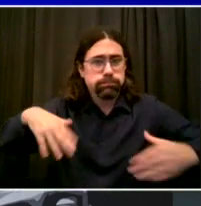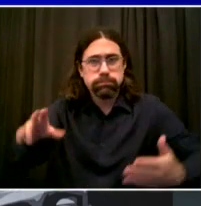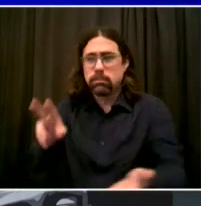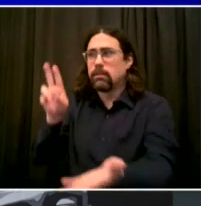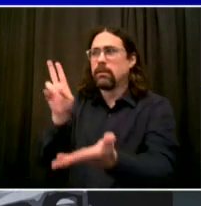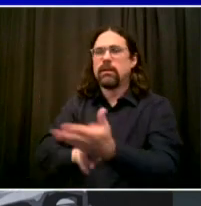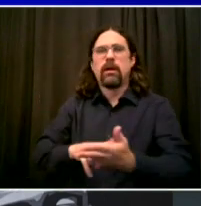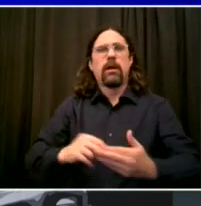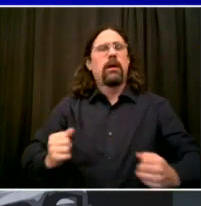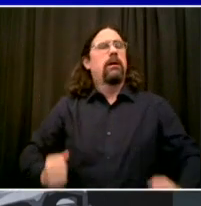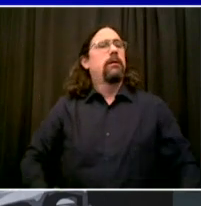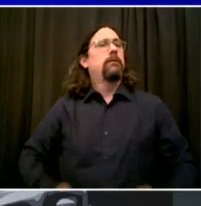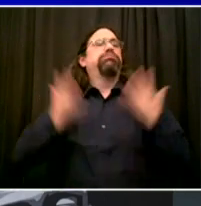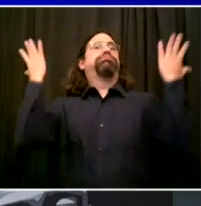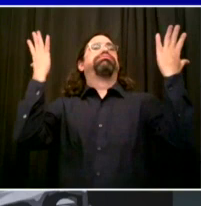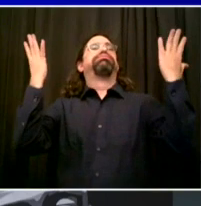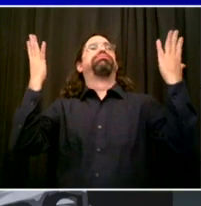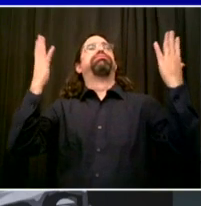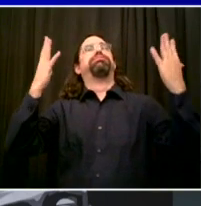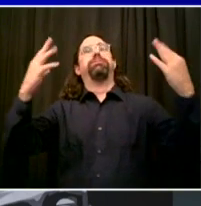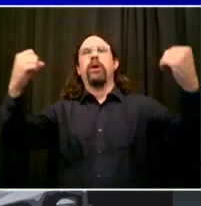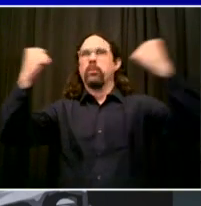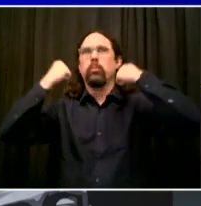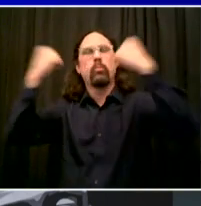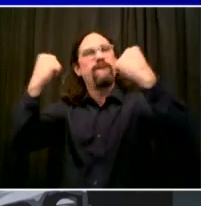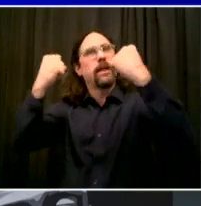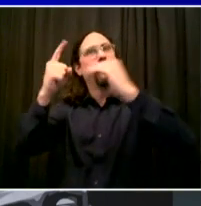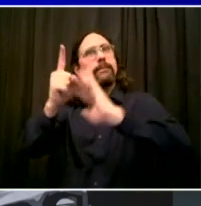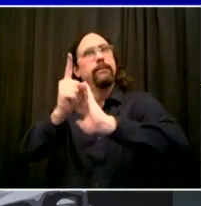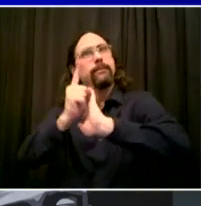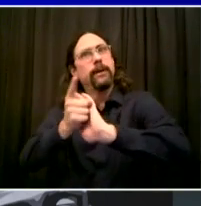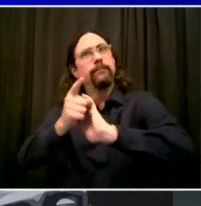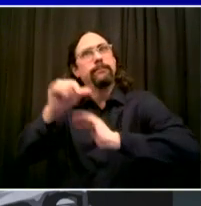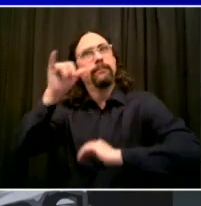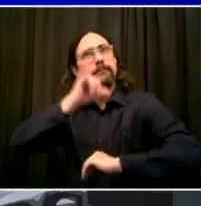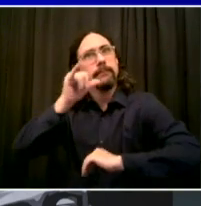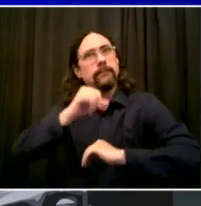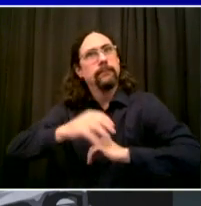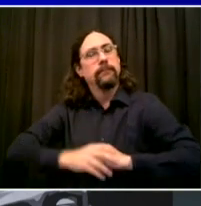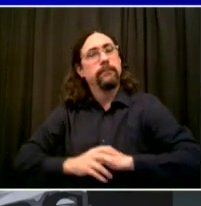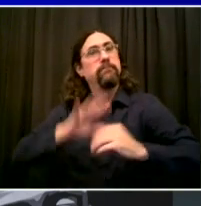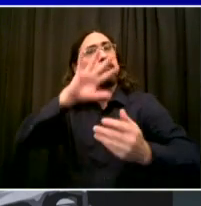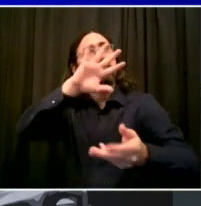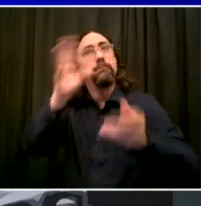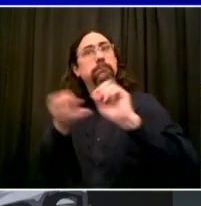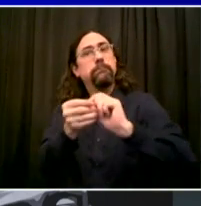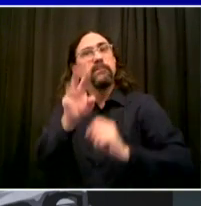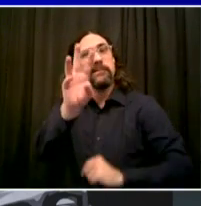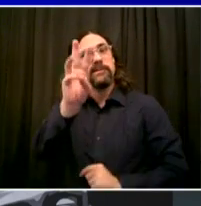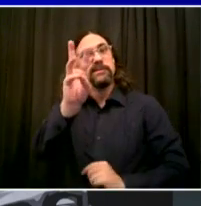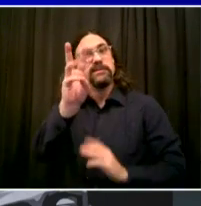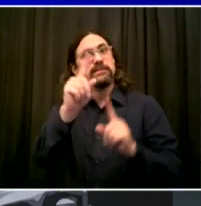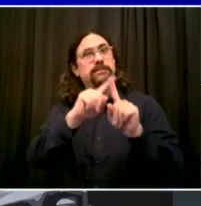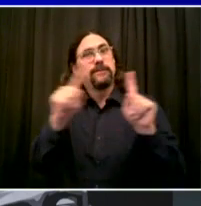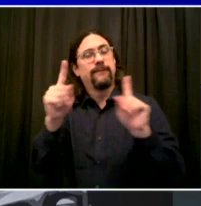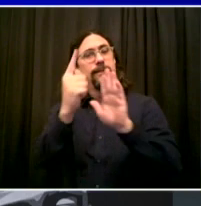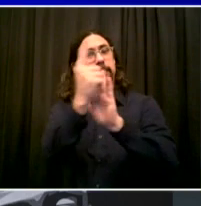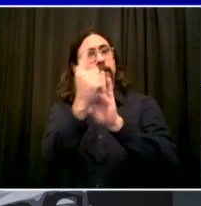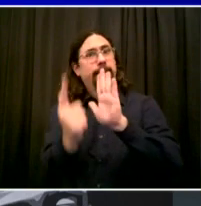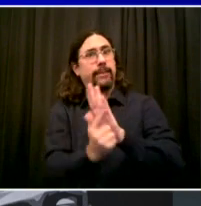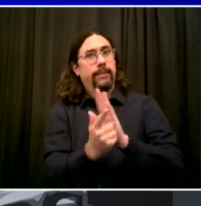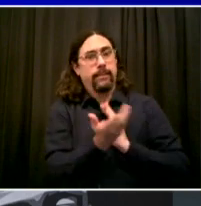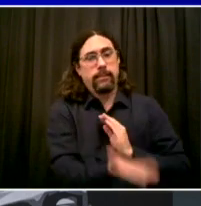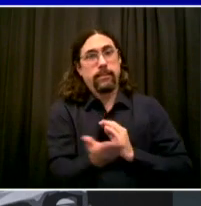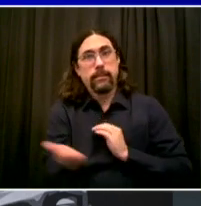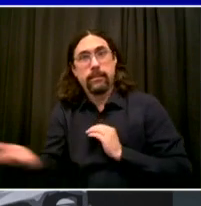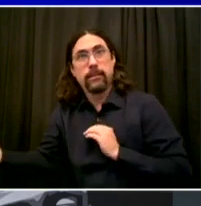legislation that I signed yesterday represent that. I want to commend and thank all the activists, all the community members who not only were with us